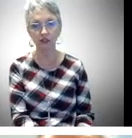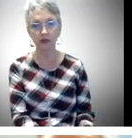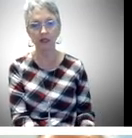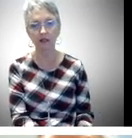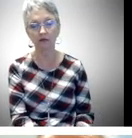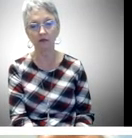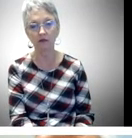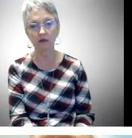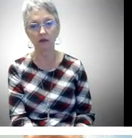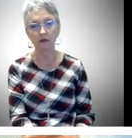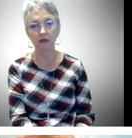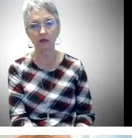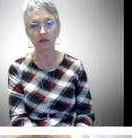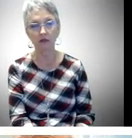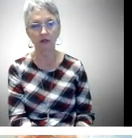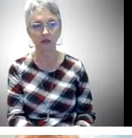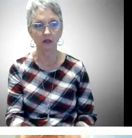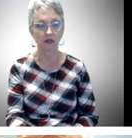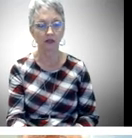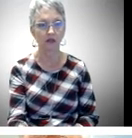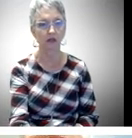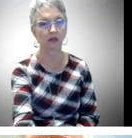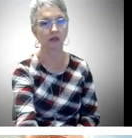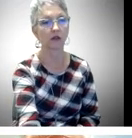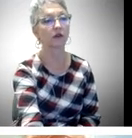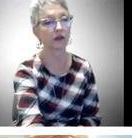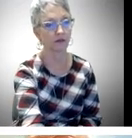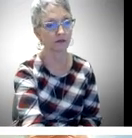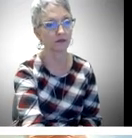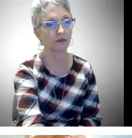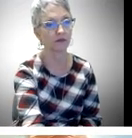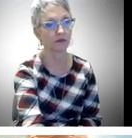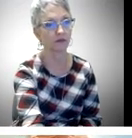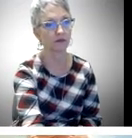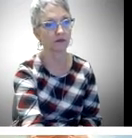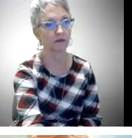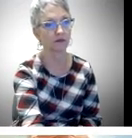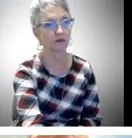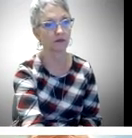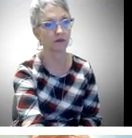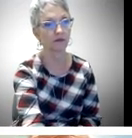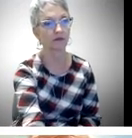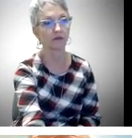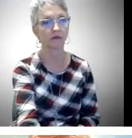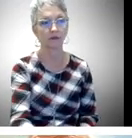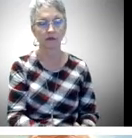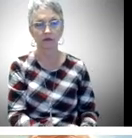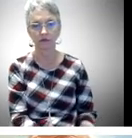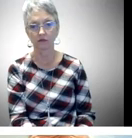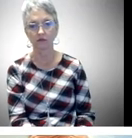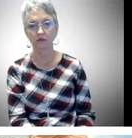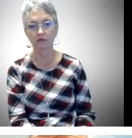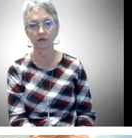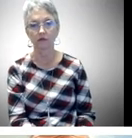supported decision-making? I have not seen a case yet. And I've heard anecdotally, because I was meeting with a